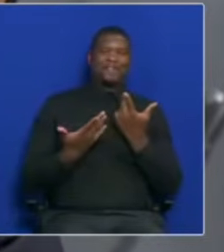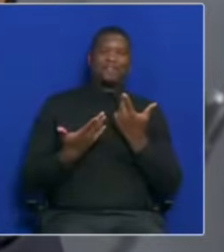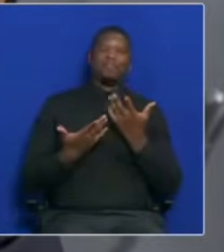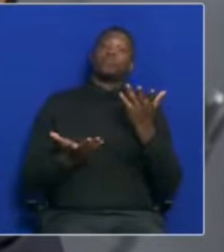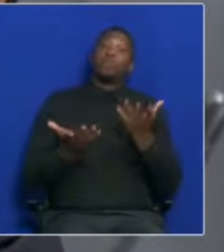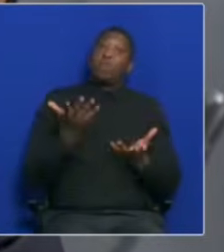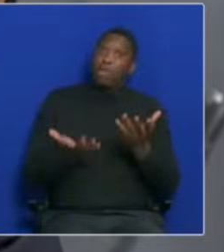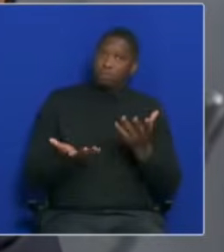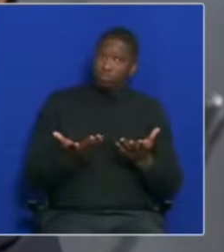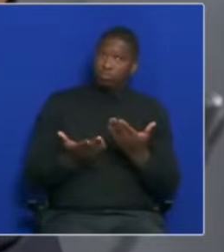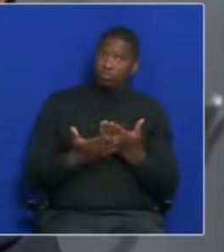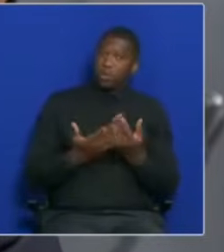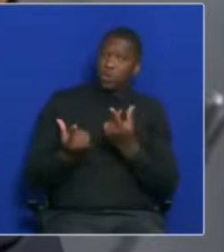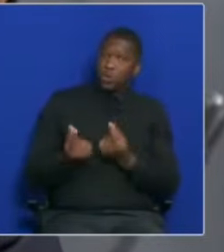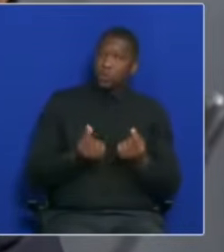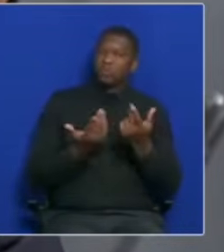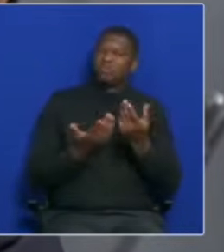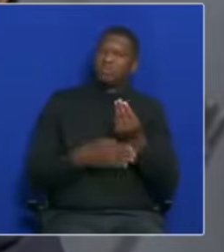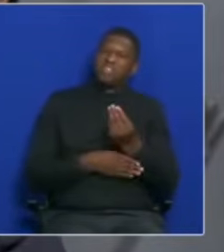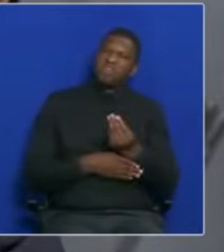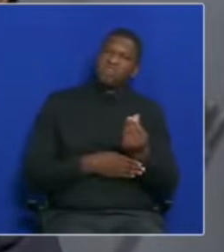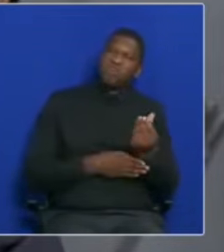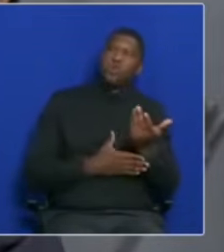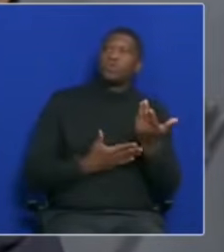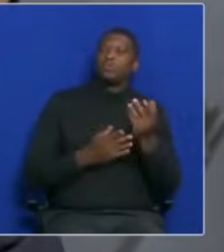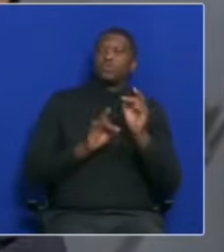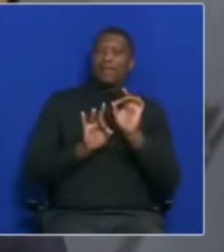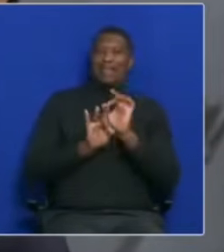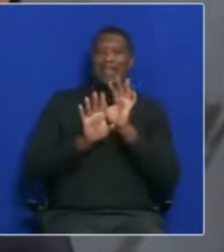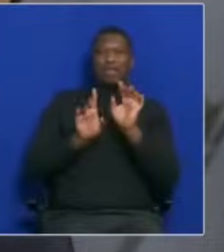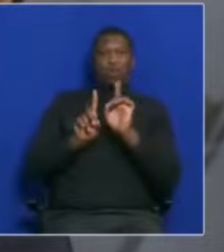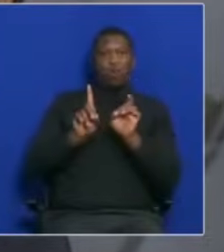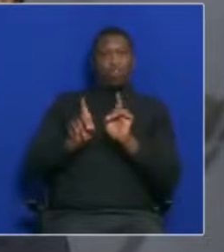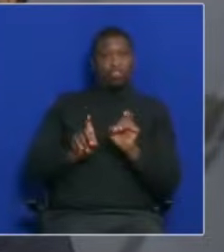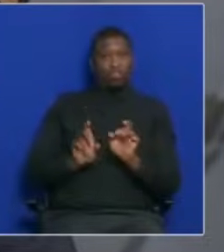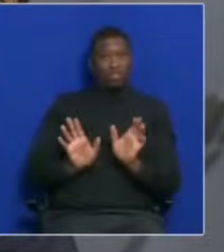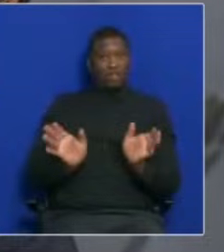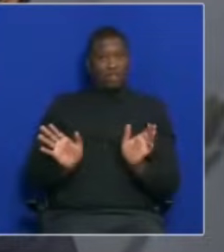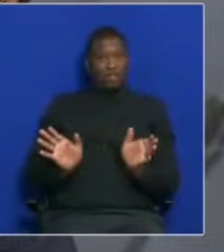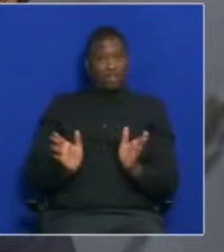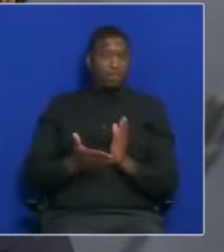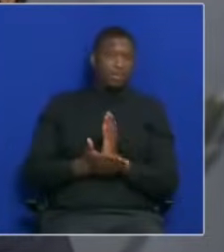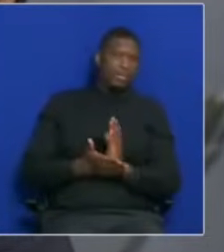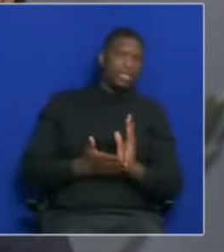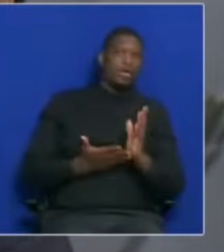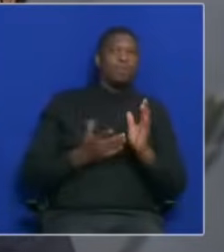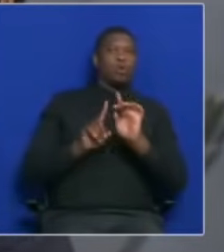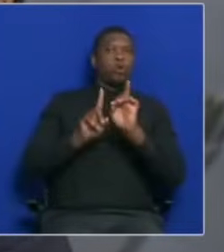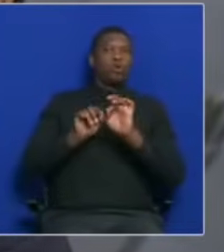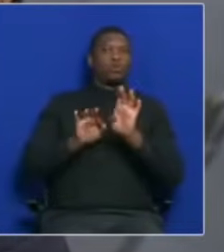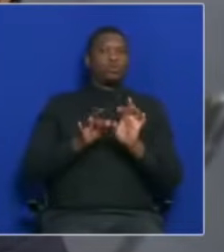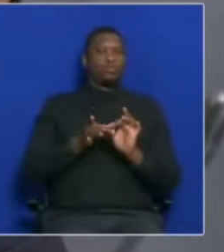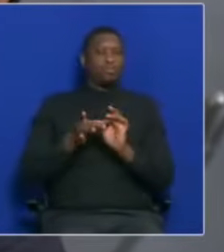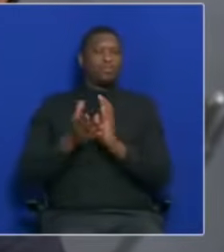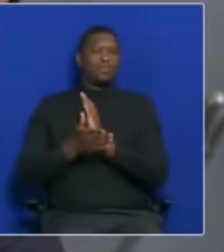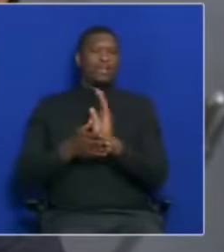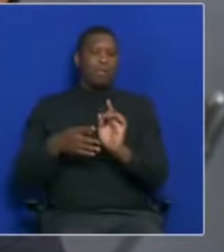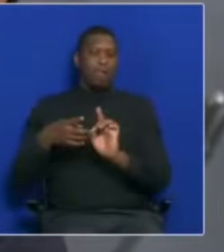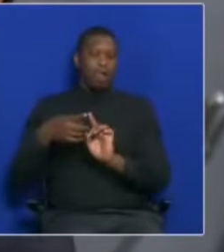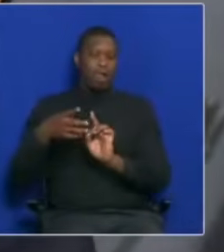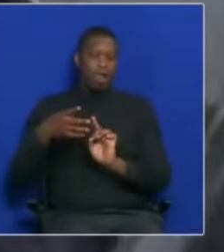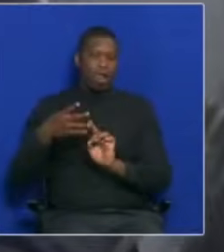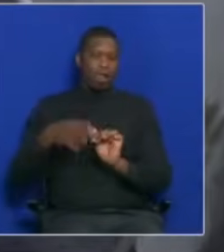will be a couple of clarity-seeking questions and some probative questions on some of the aspects of other witnesses'